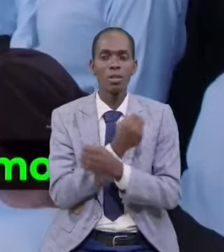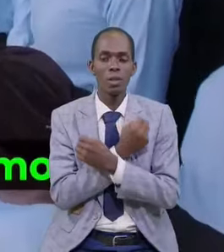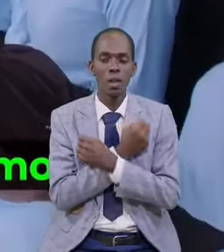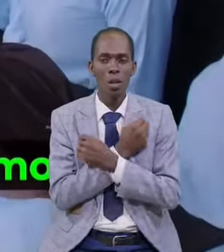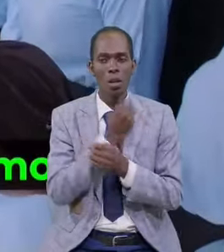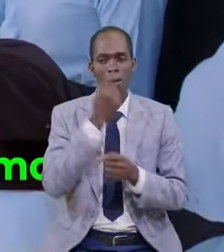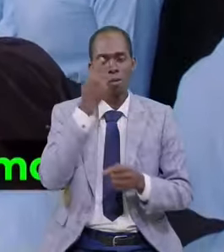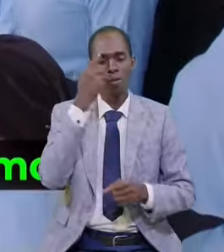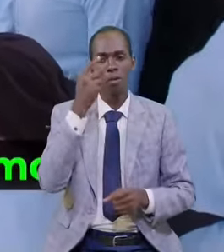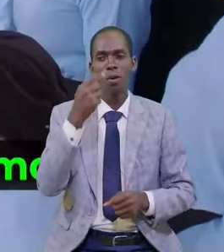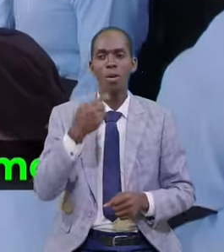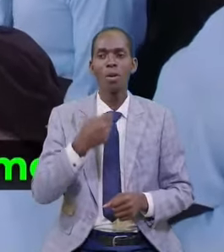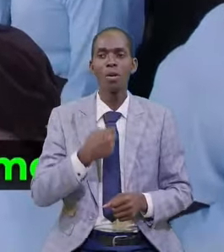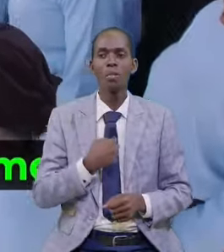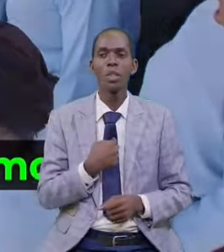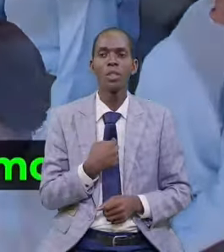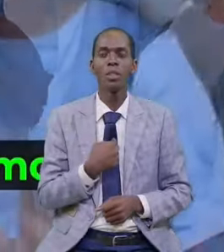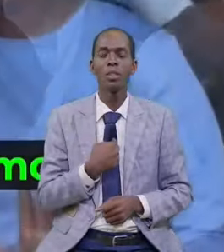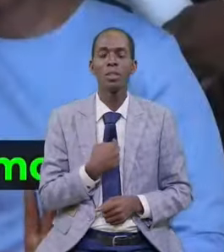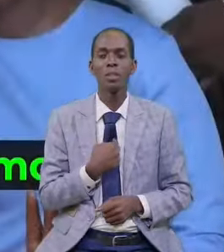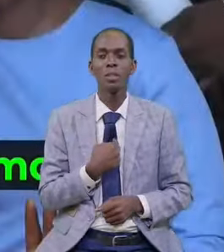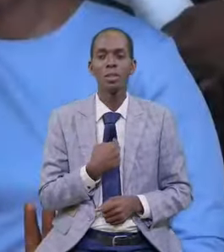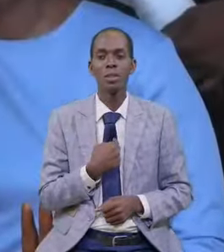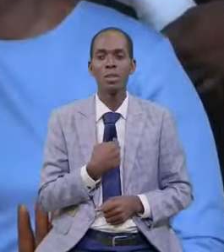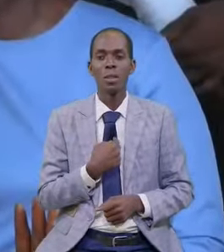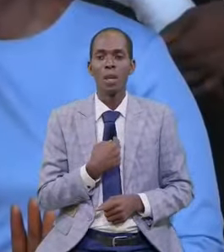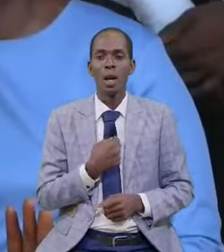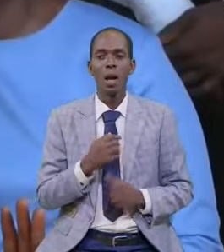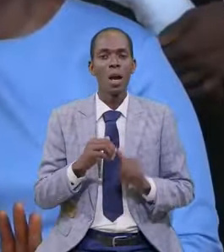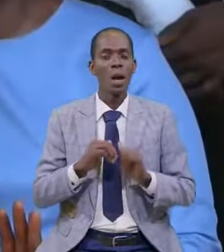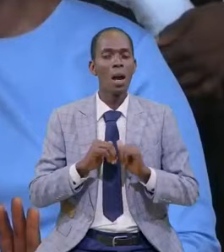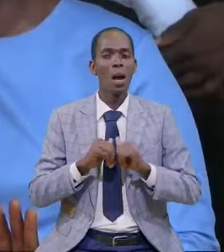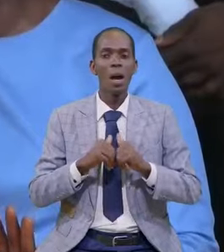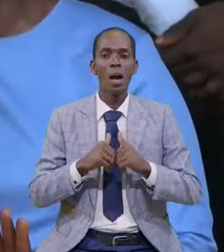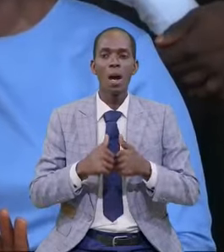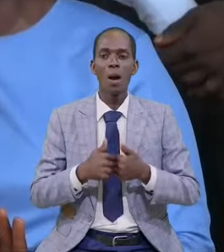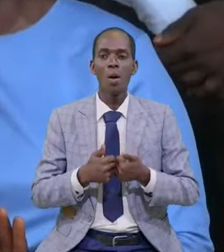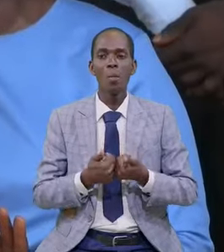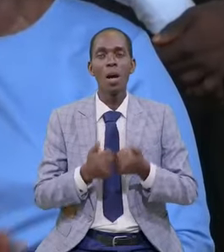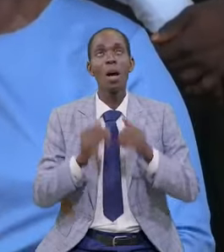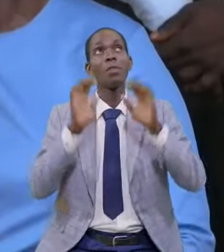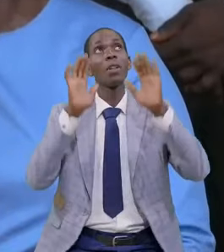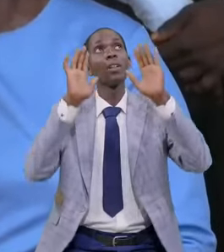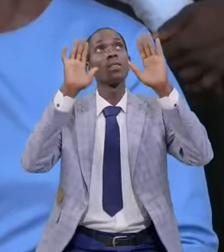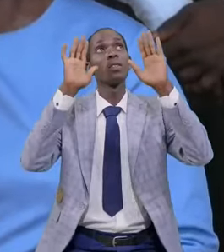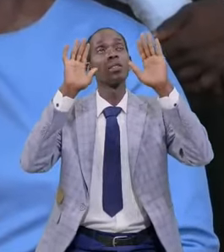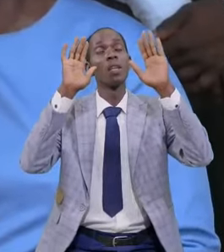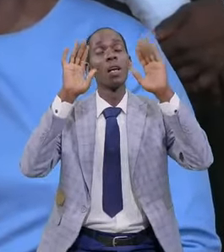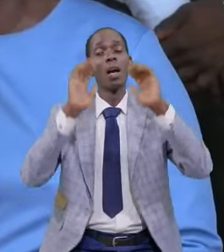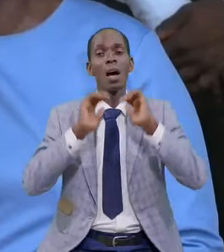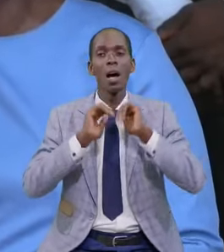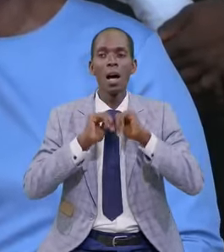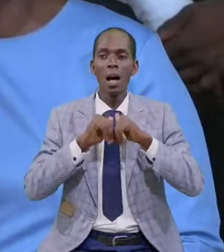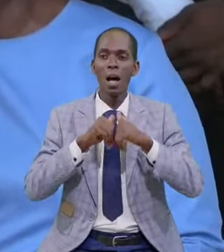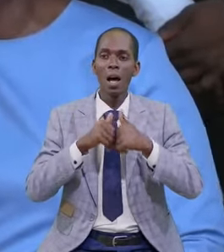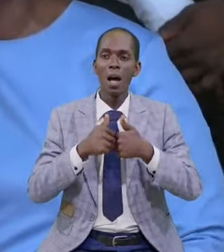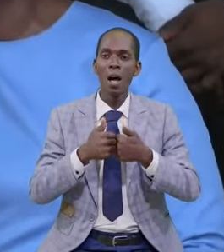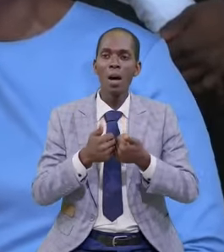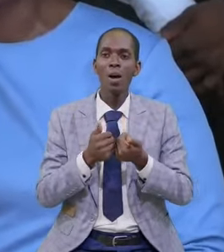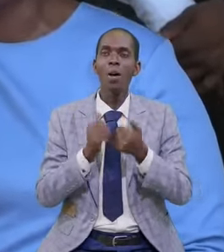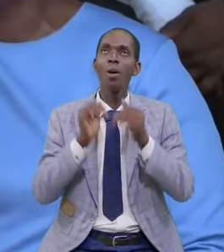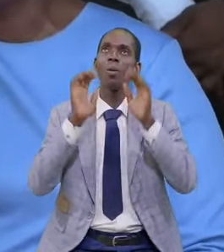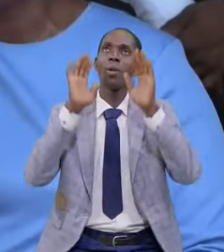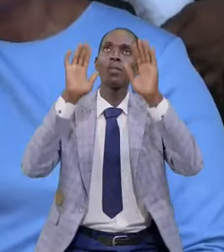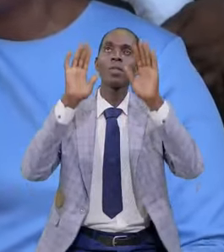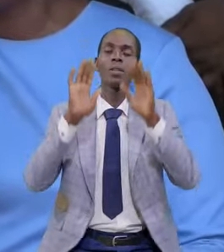love for me we're singing marous how